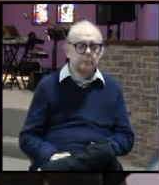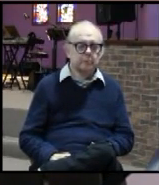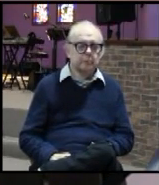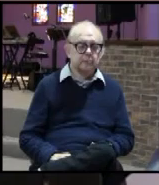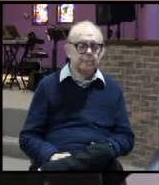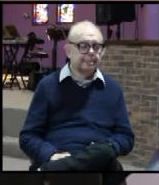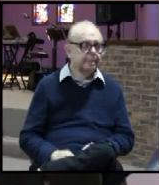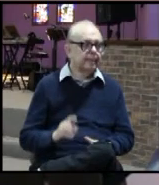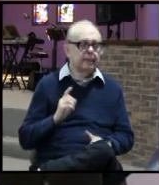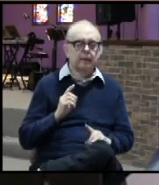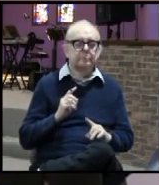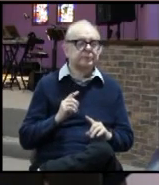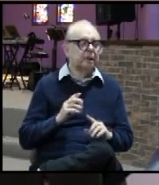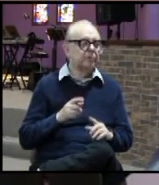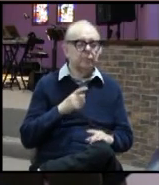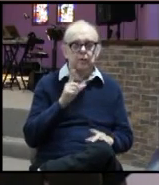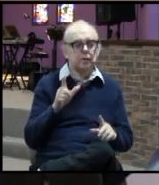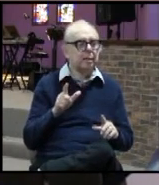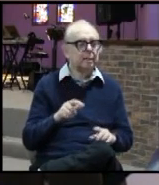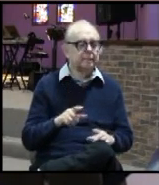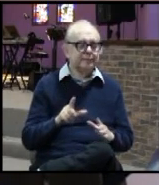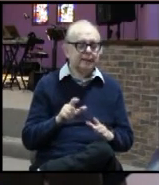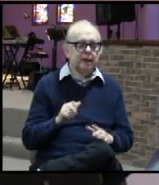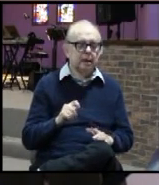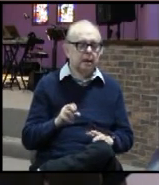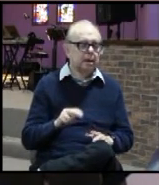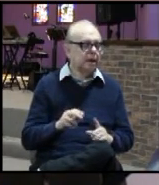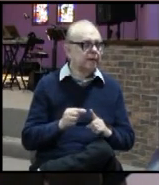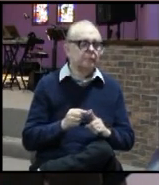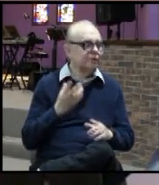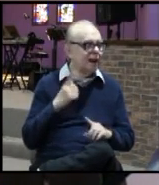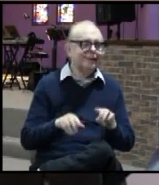not that great either. My English is just so.